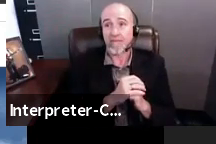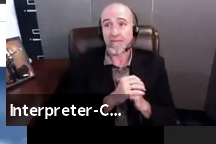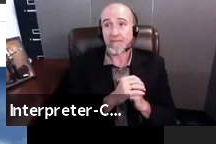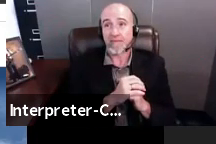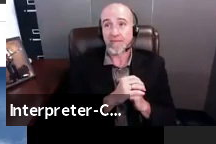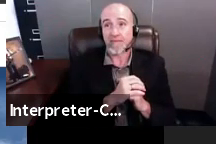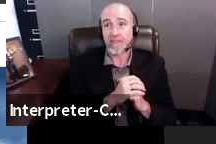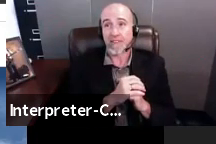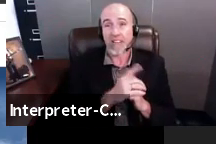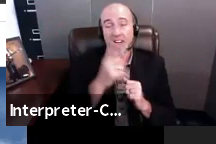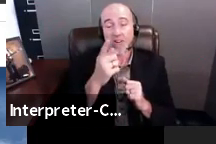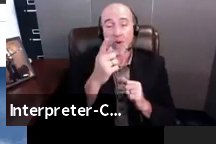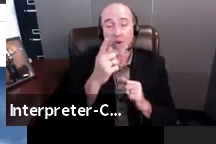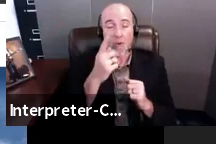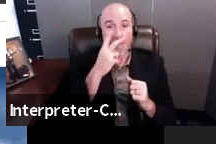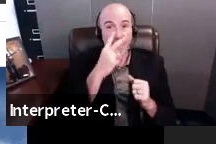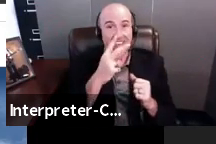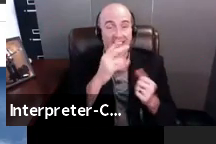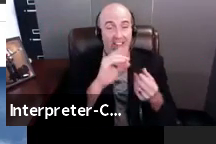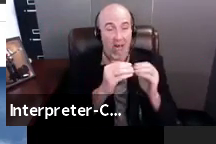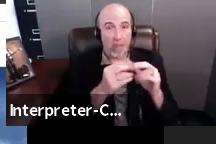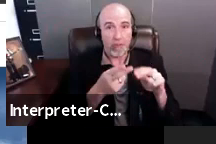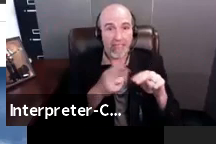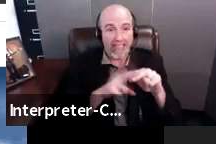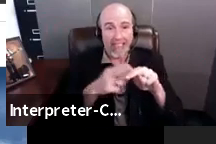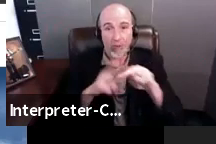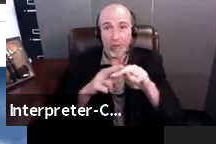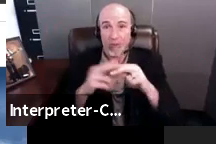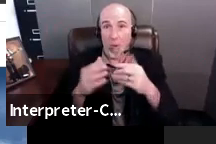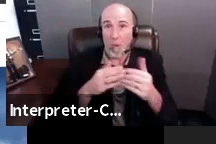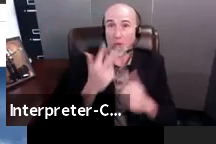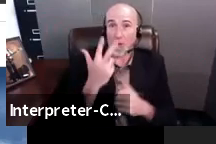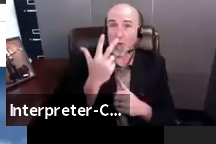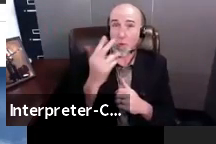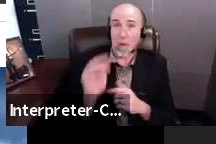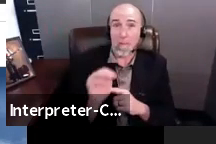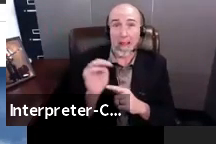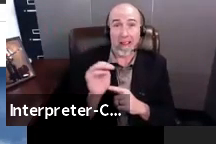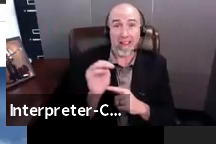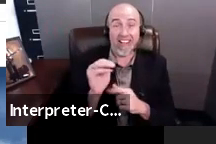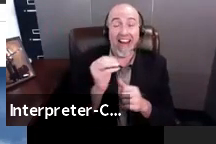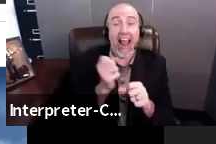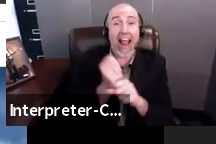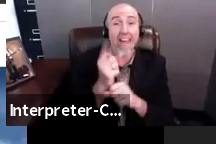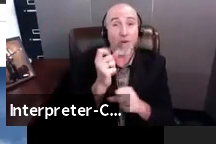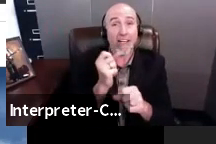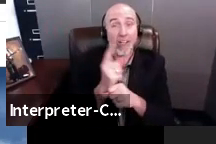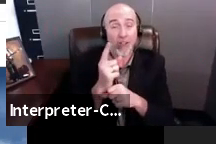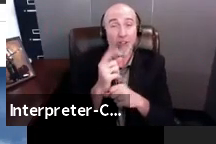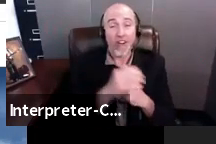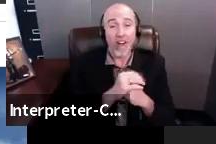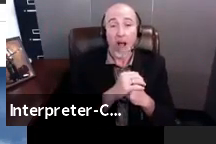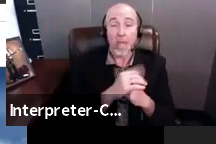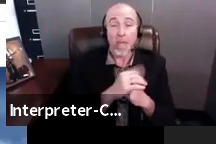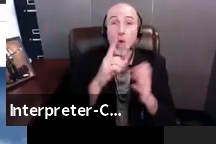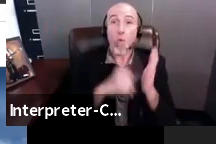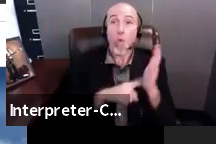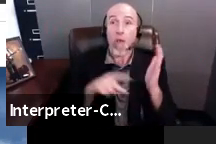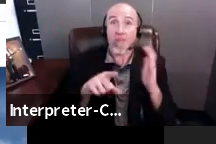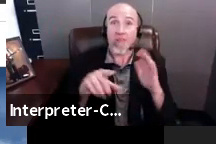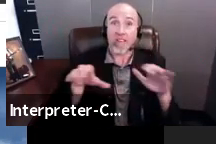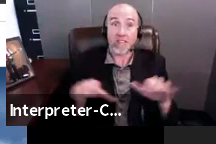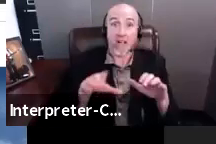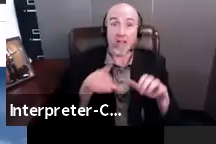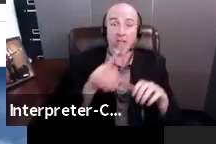visitors, the numbers increase up to close to 3 million per year. What that's done is